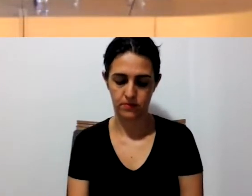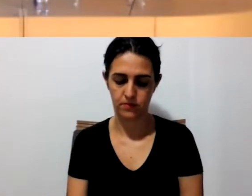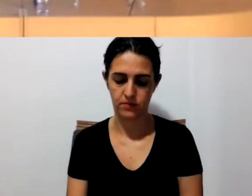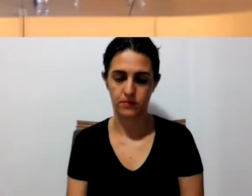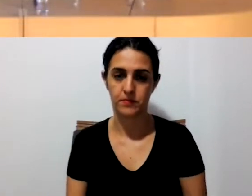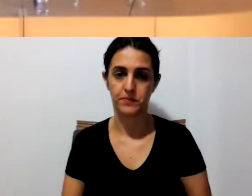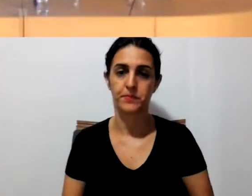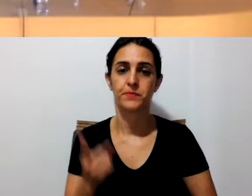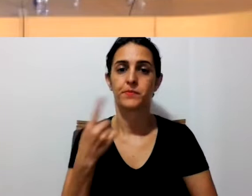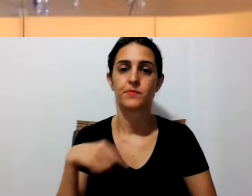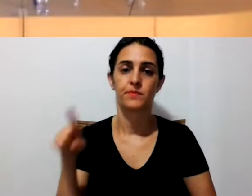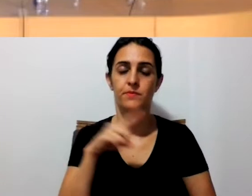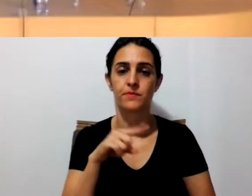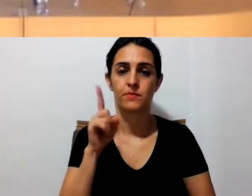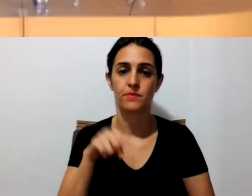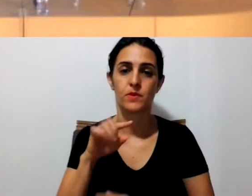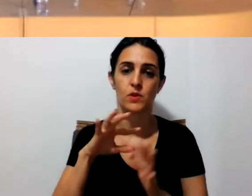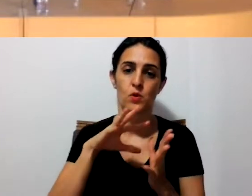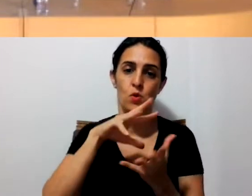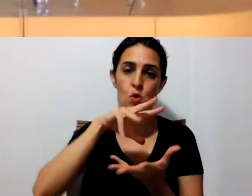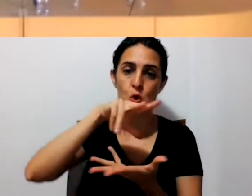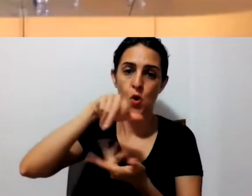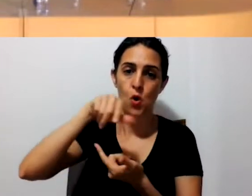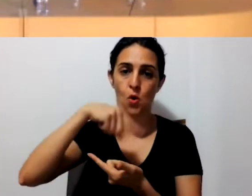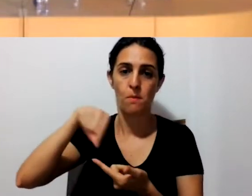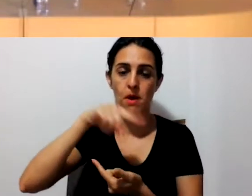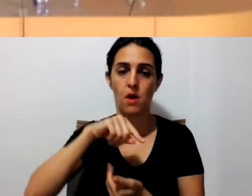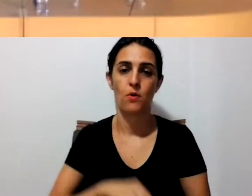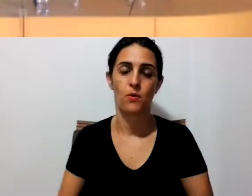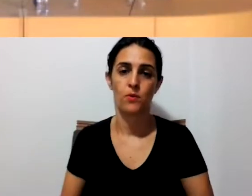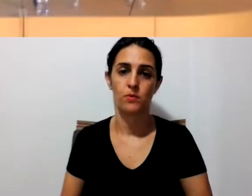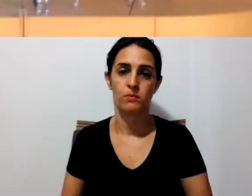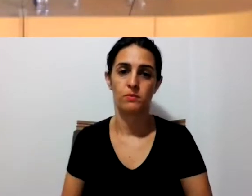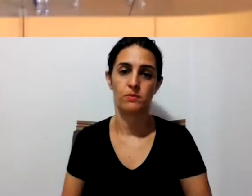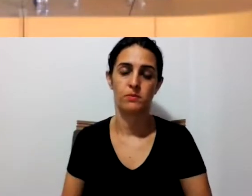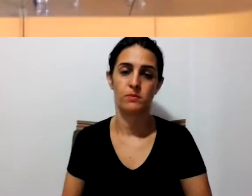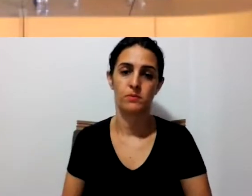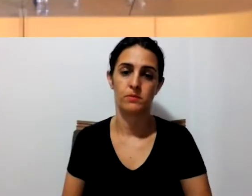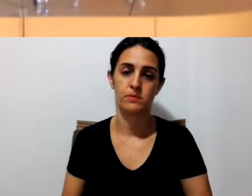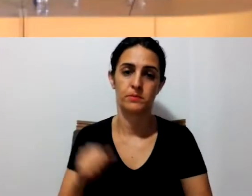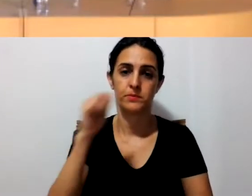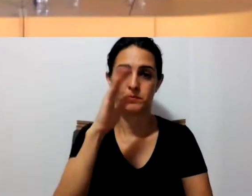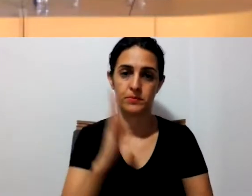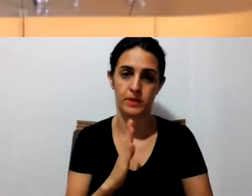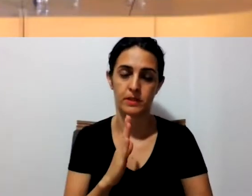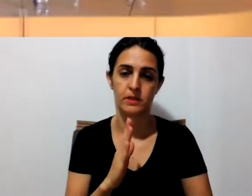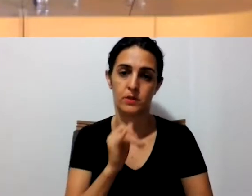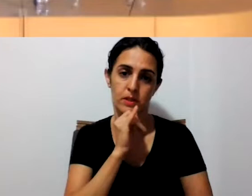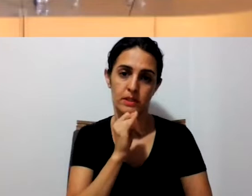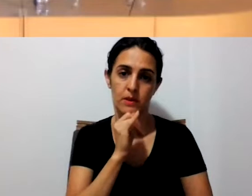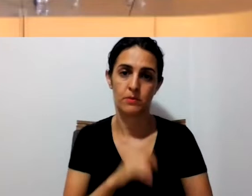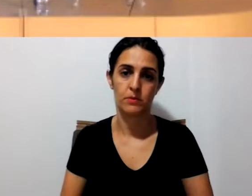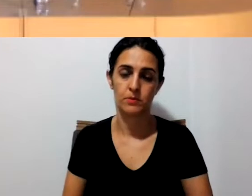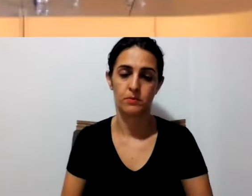capital flows while mitigating the risks associated with their volatility. This does not mean that you cannot have